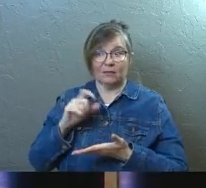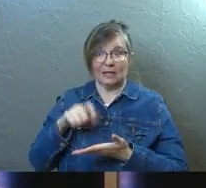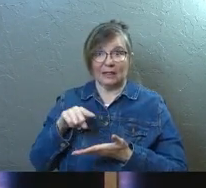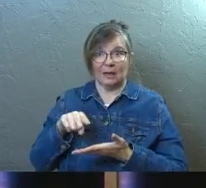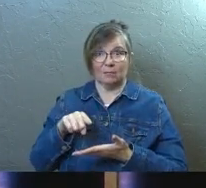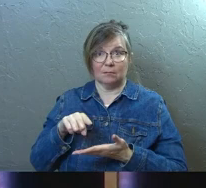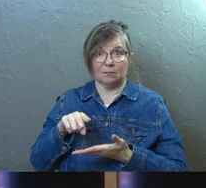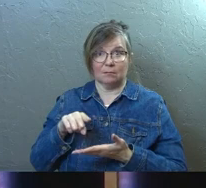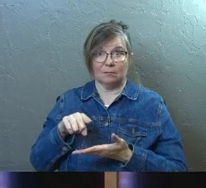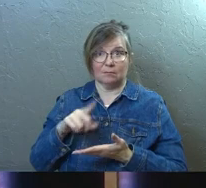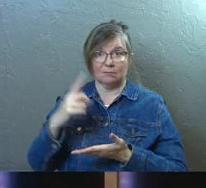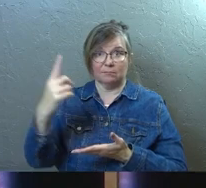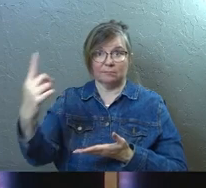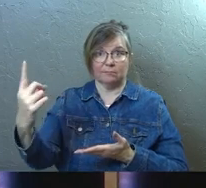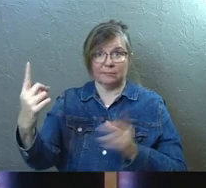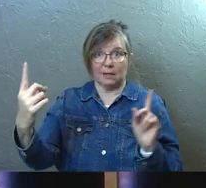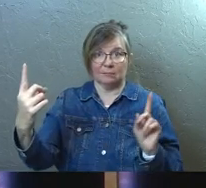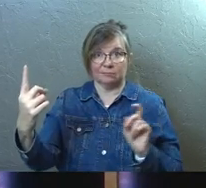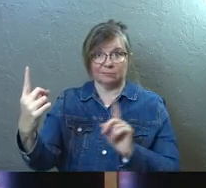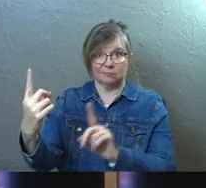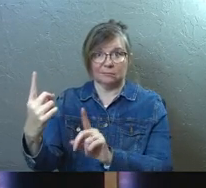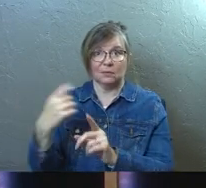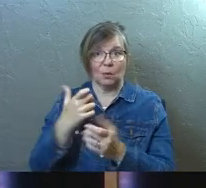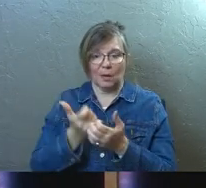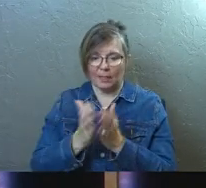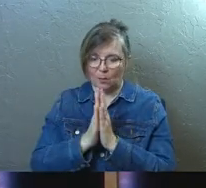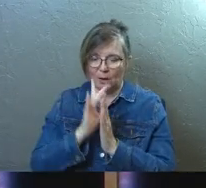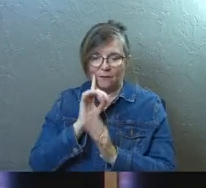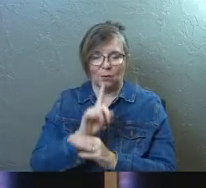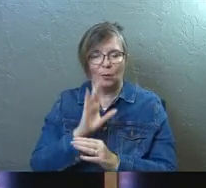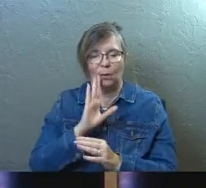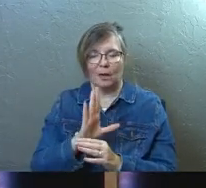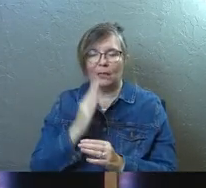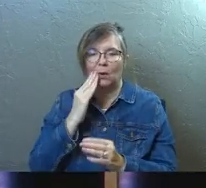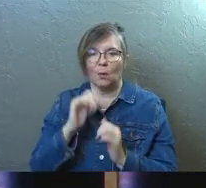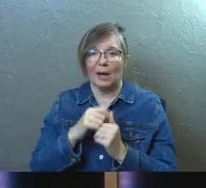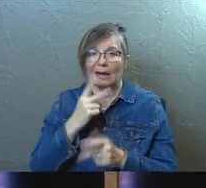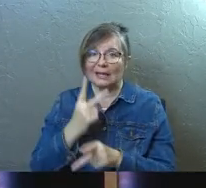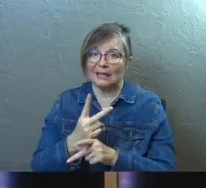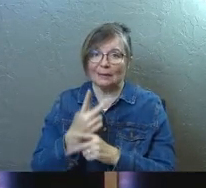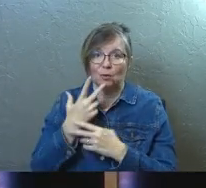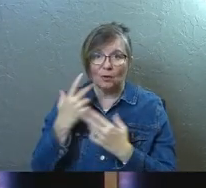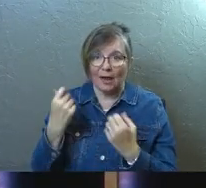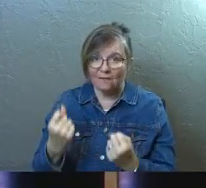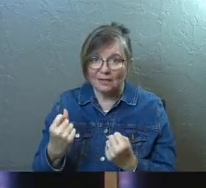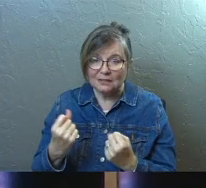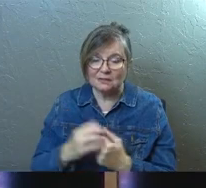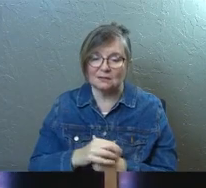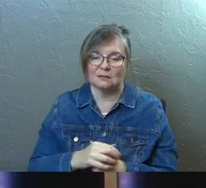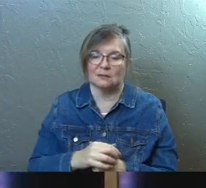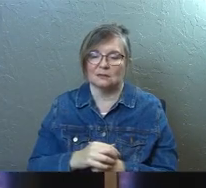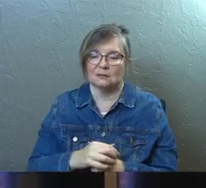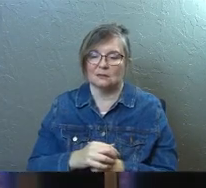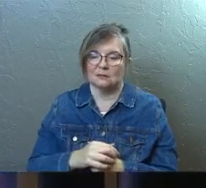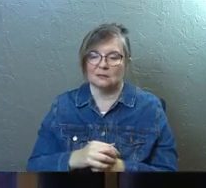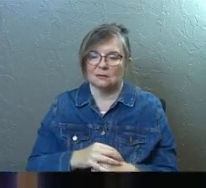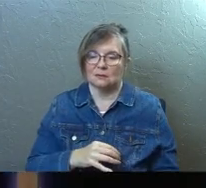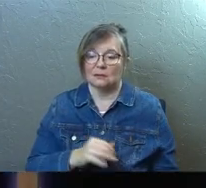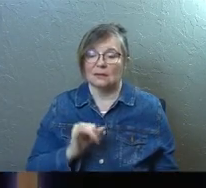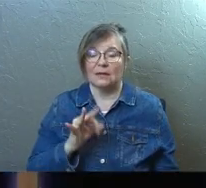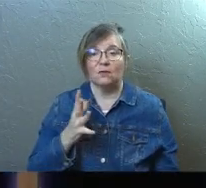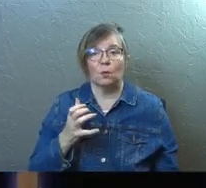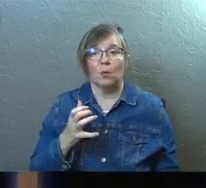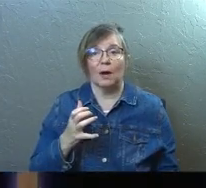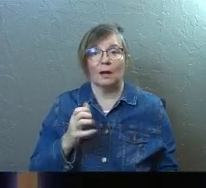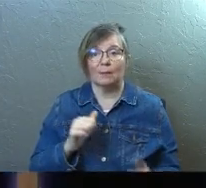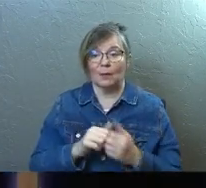today, they're going to be there for you today. And there are people who know how to pray, and there are people who know how to keep your confidence. But if you